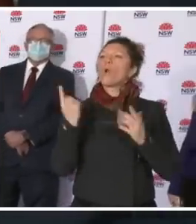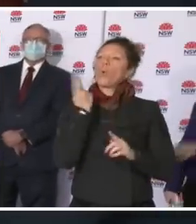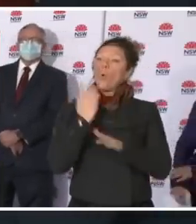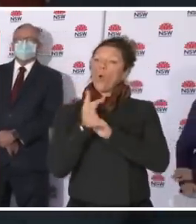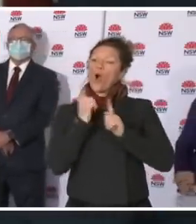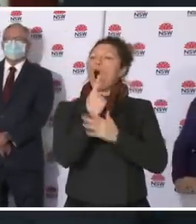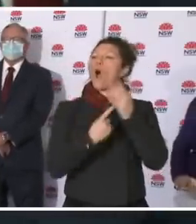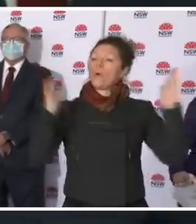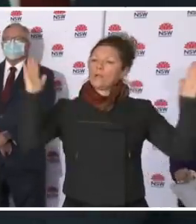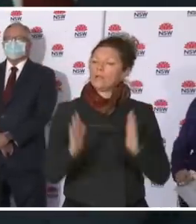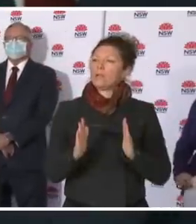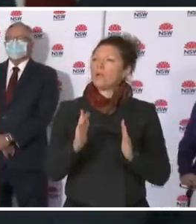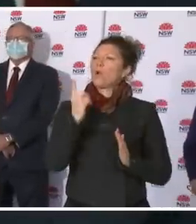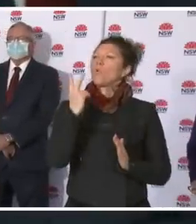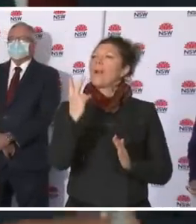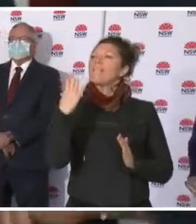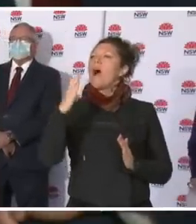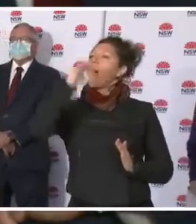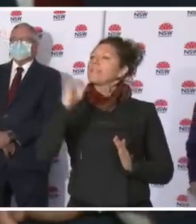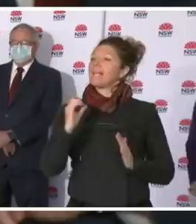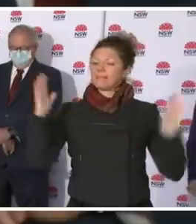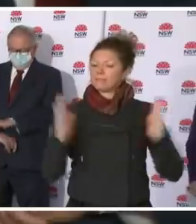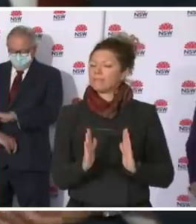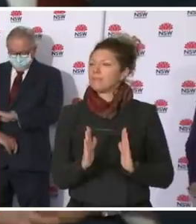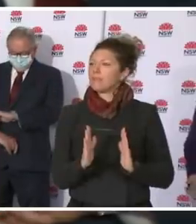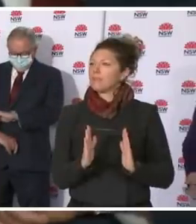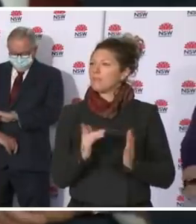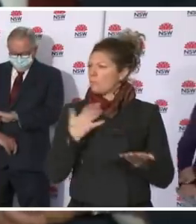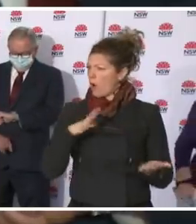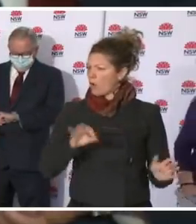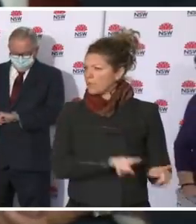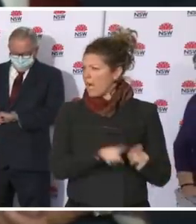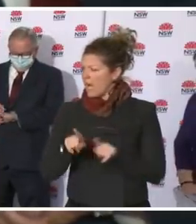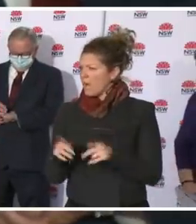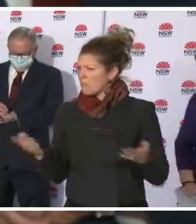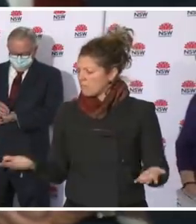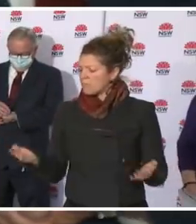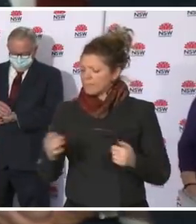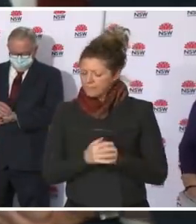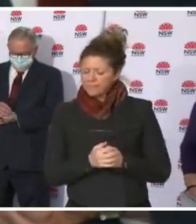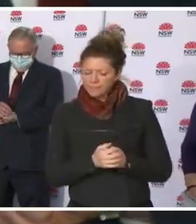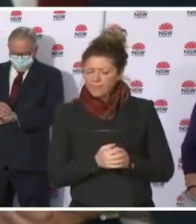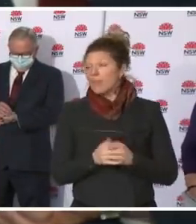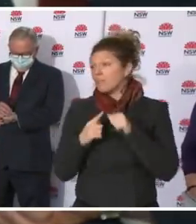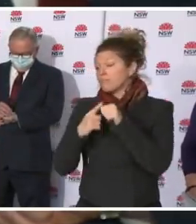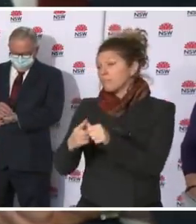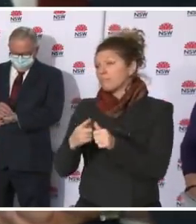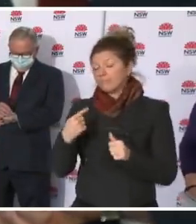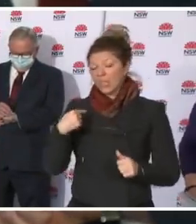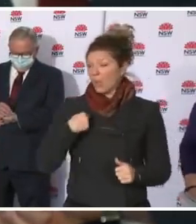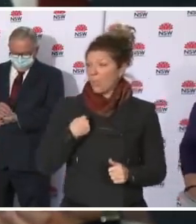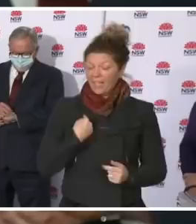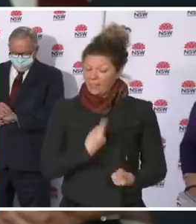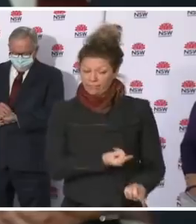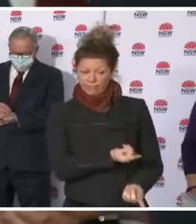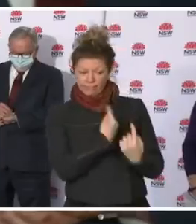we received. And the critical health advice we received was the absolute risk of workplace transmission and the fact that thousands and